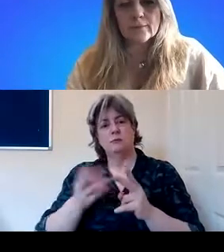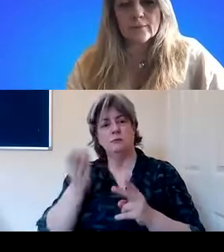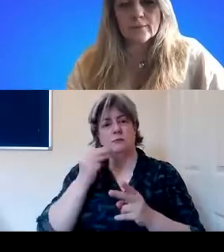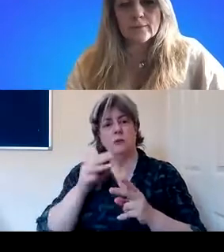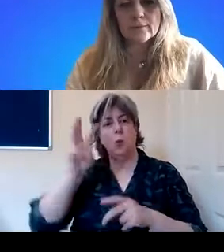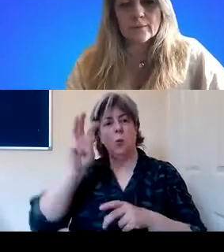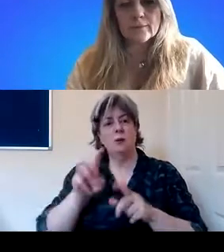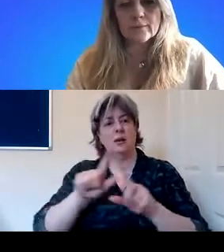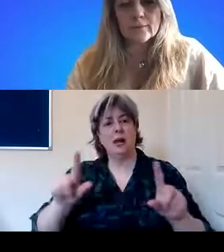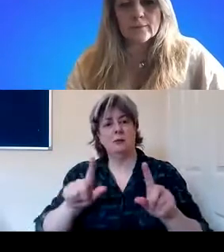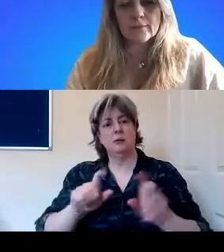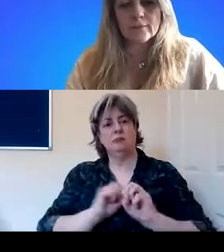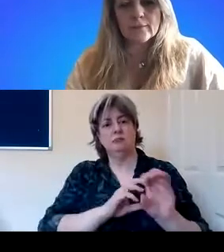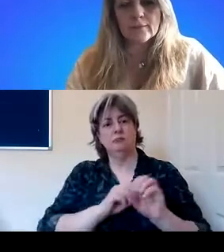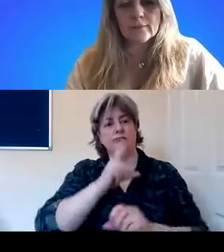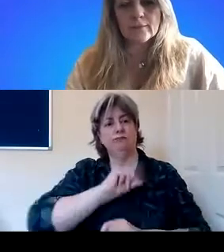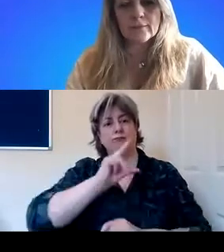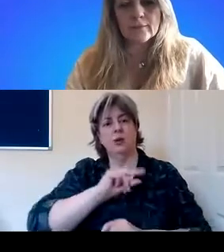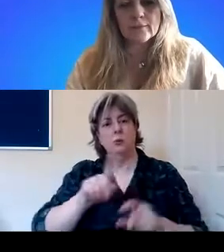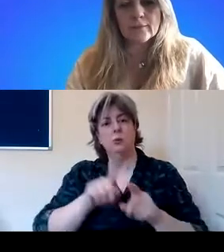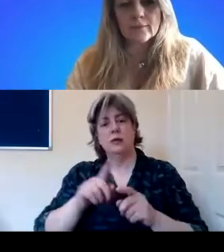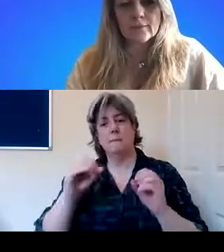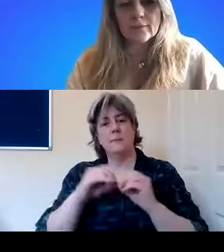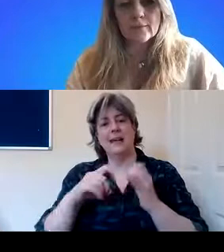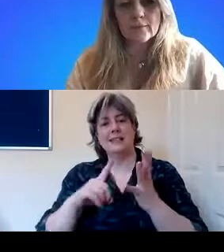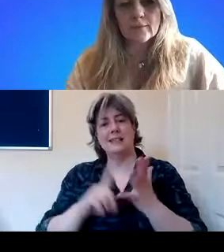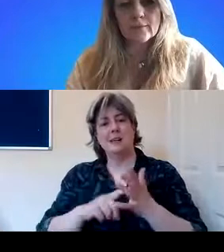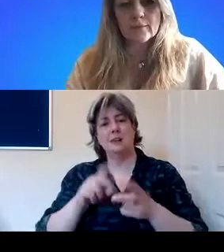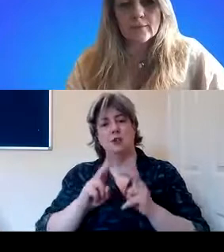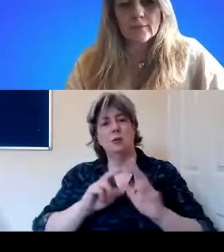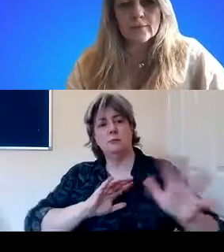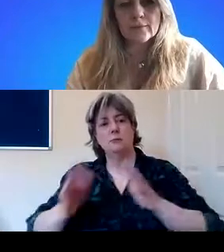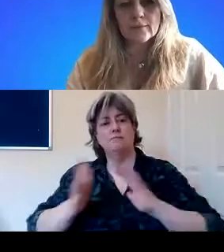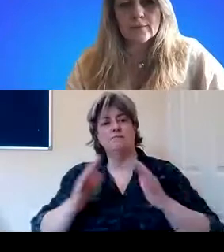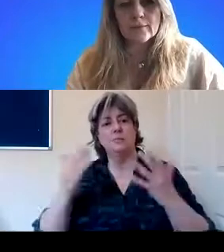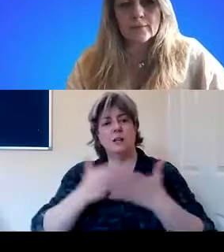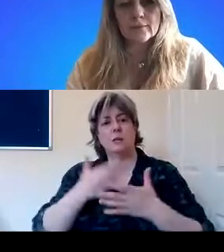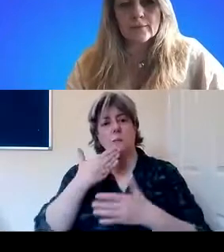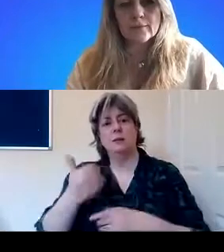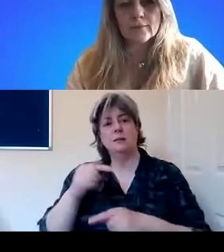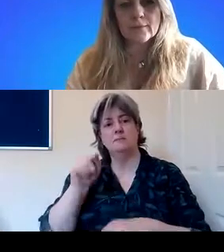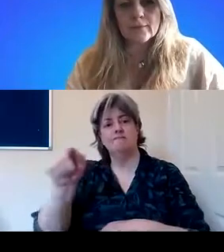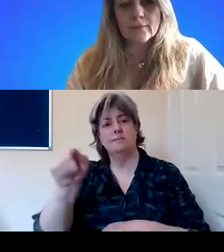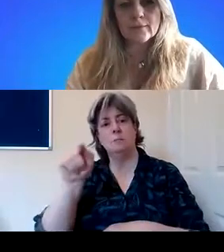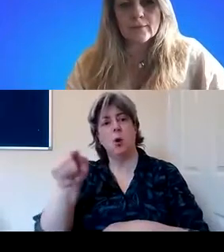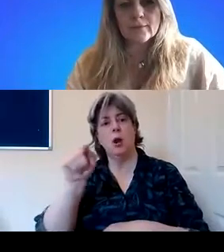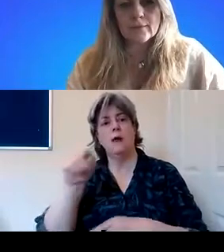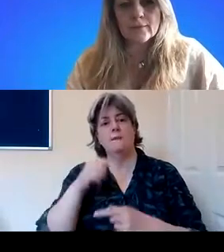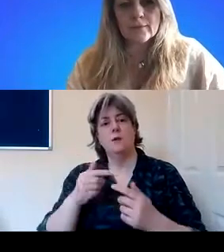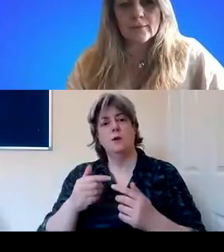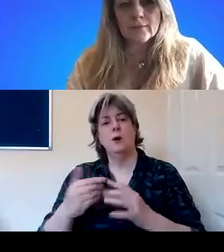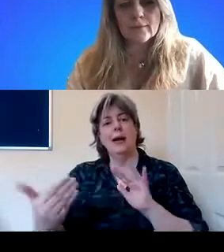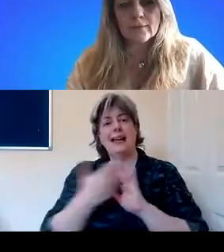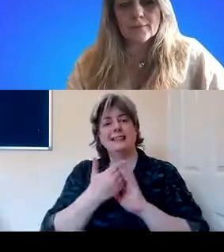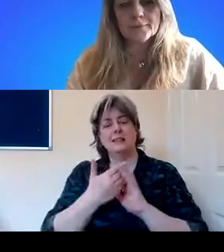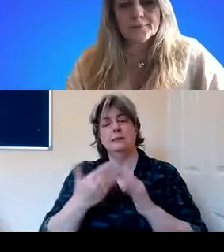have a British Sign Language interpreter with us this evening, so please spotlight to access. During this evening hustings, there will be an